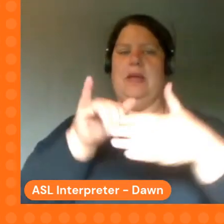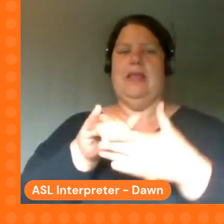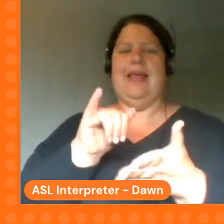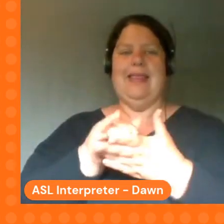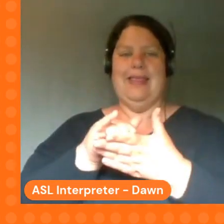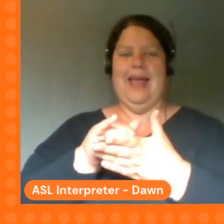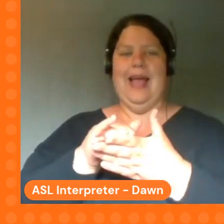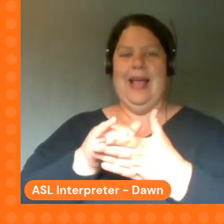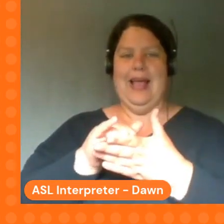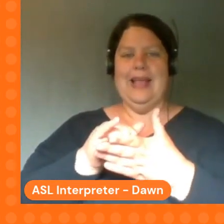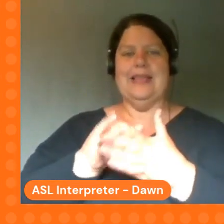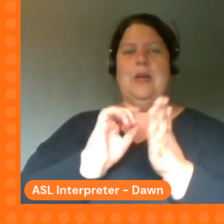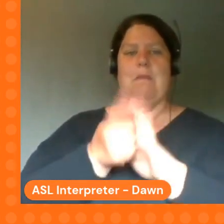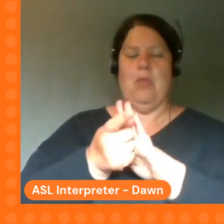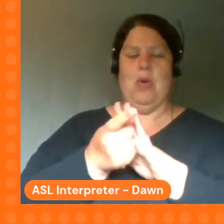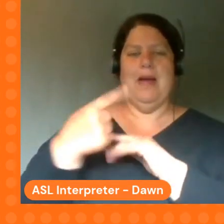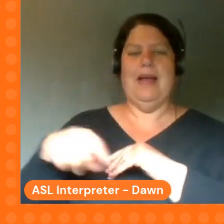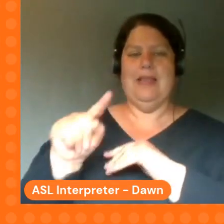them started on that journey.